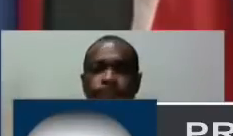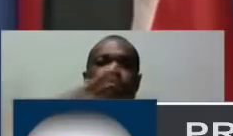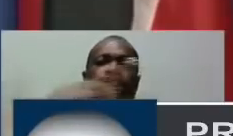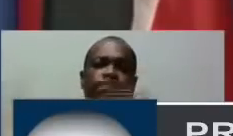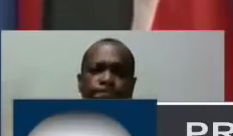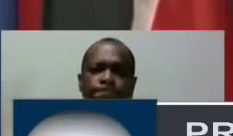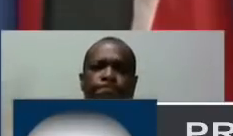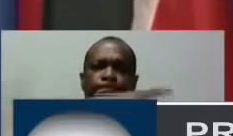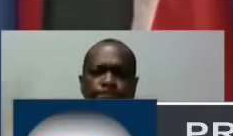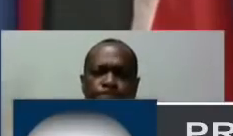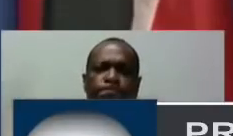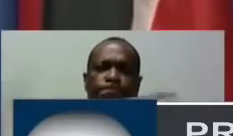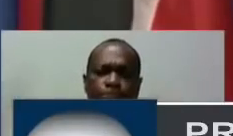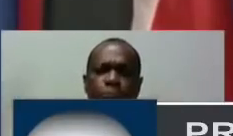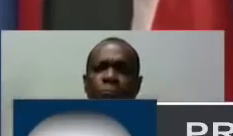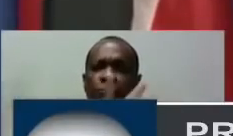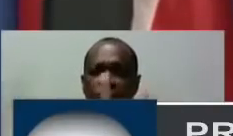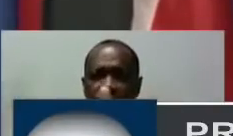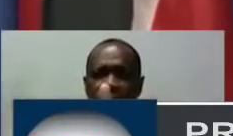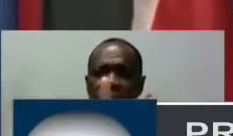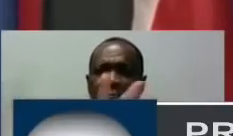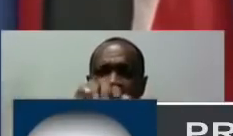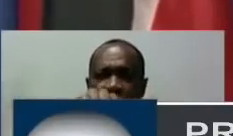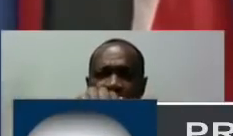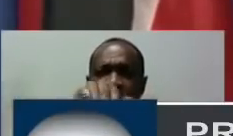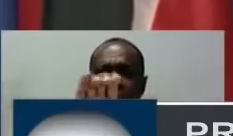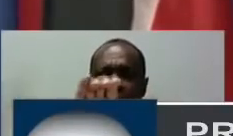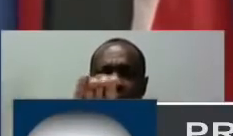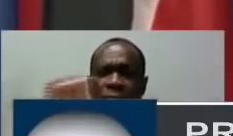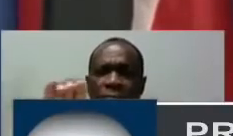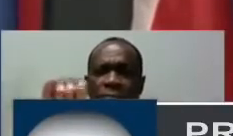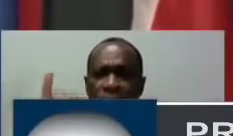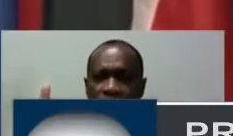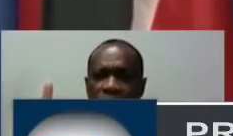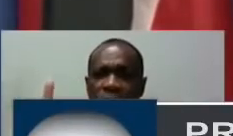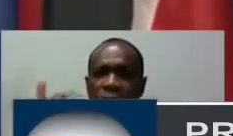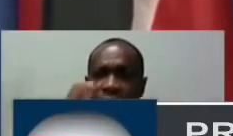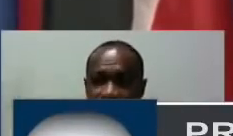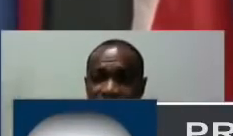I'm the bearer of that news. I'm not the creator of those facts.